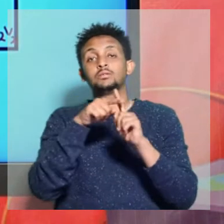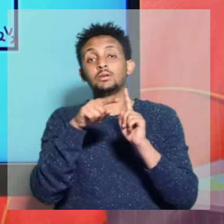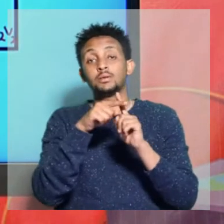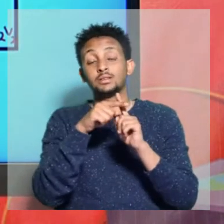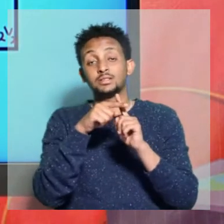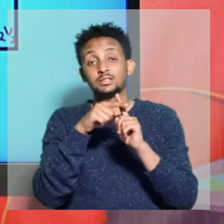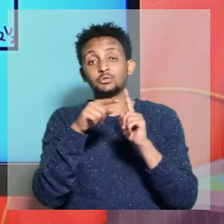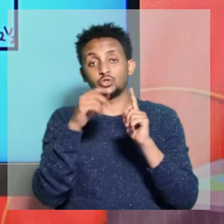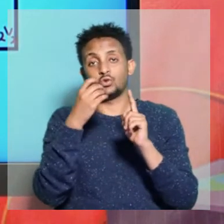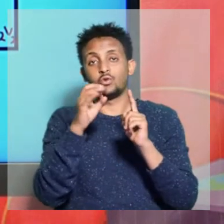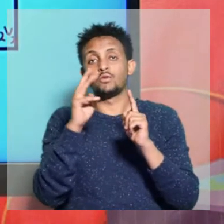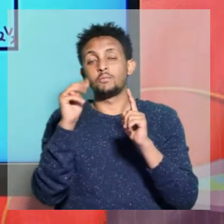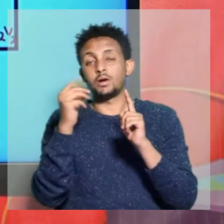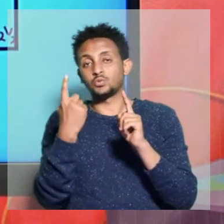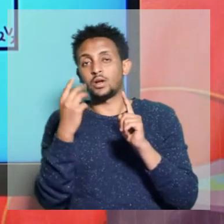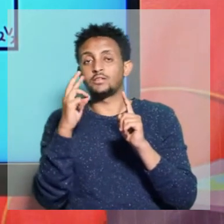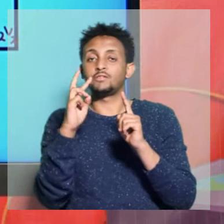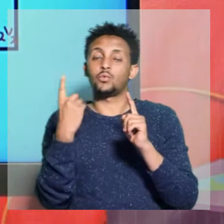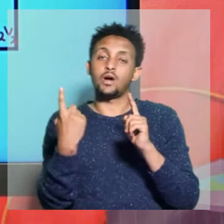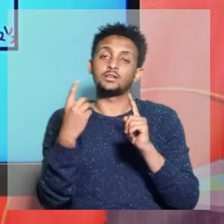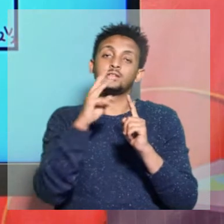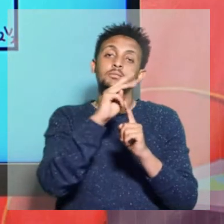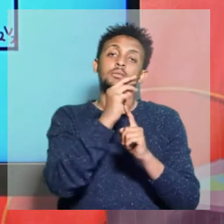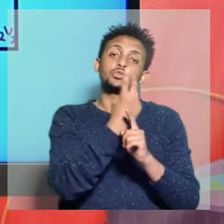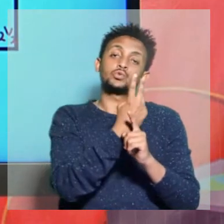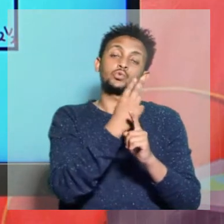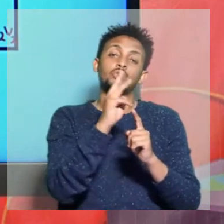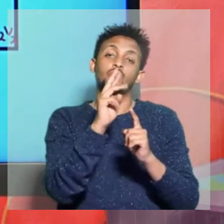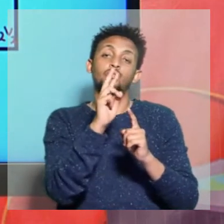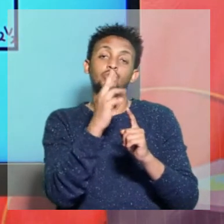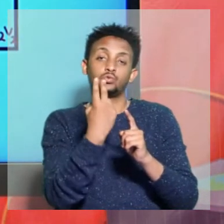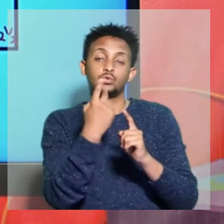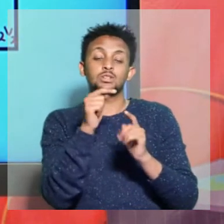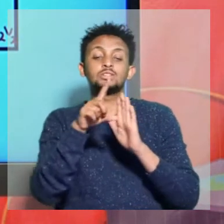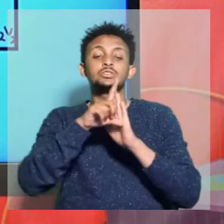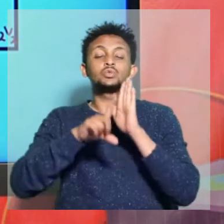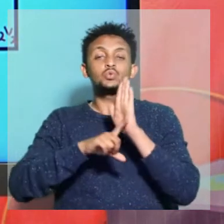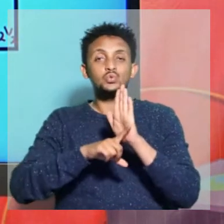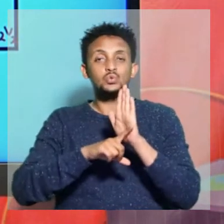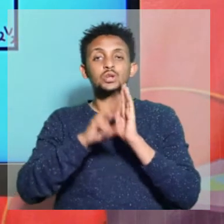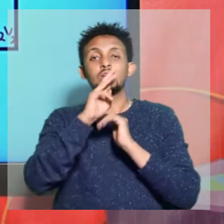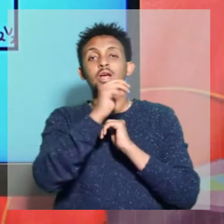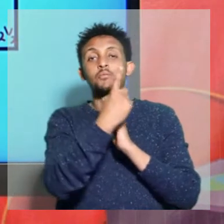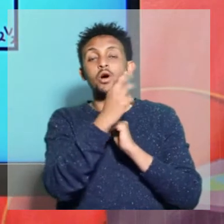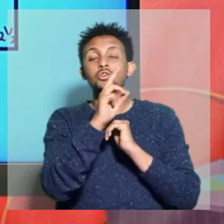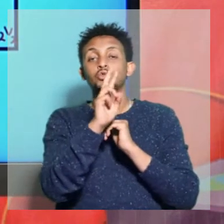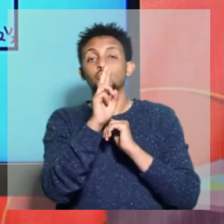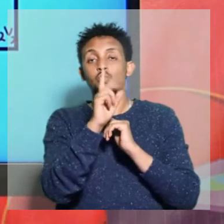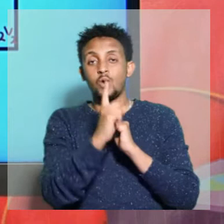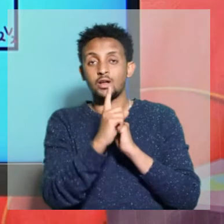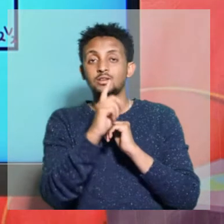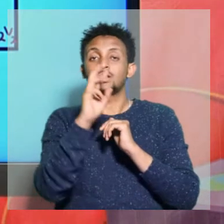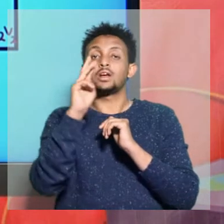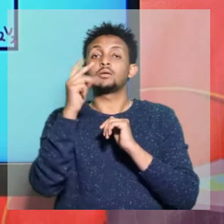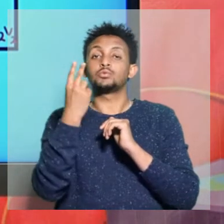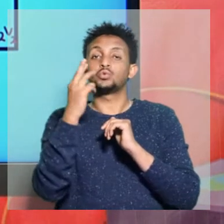after collision, which is mass 1 v1 and mass 2 v2. So this rule states that m1 u1 plus m2